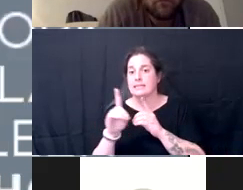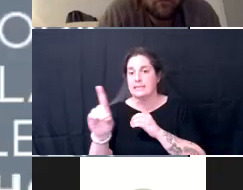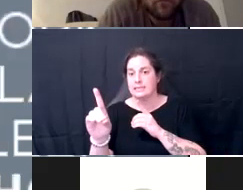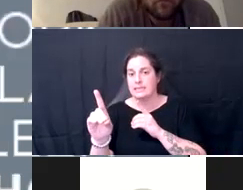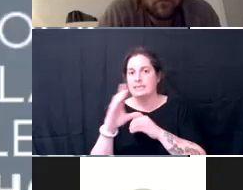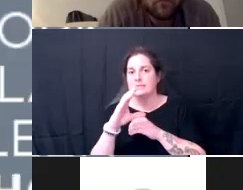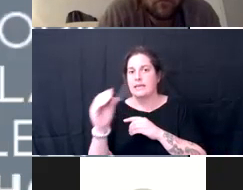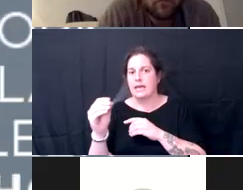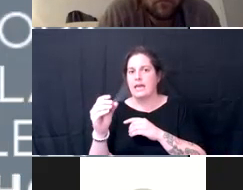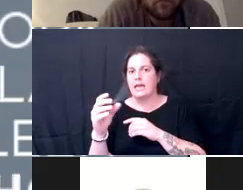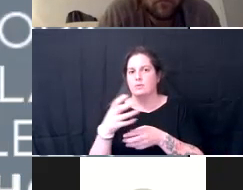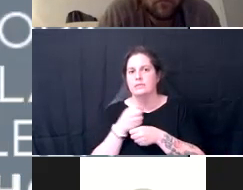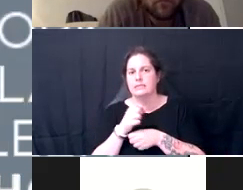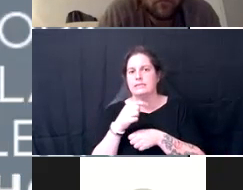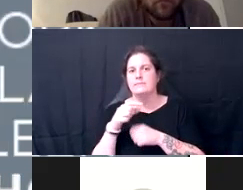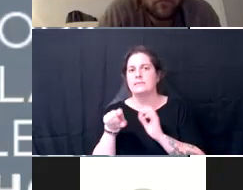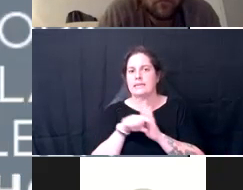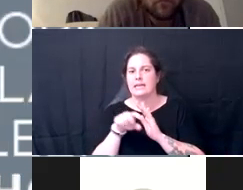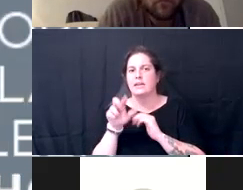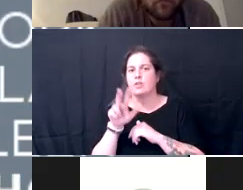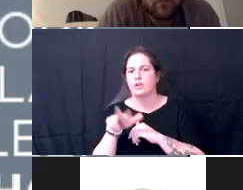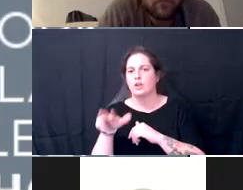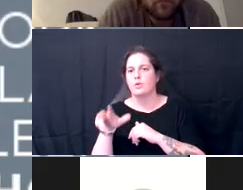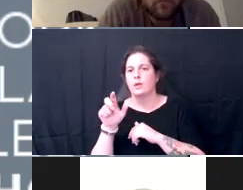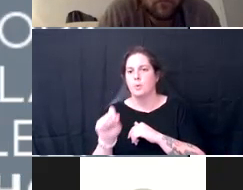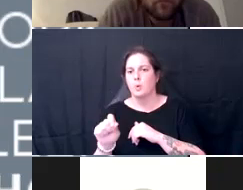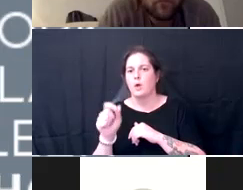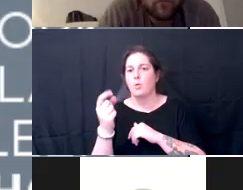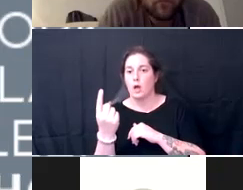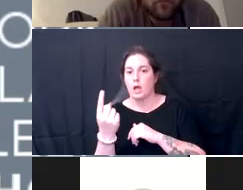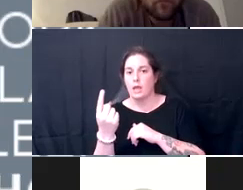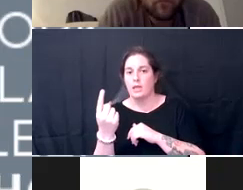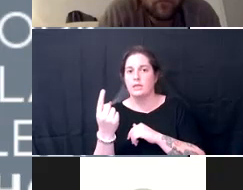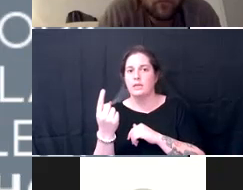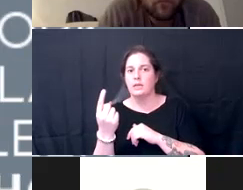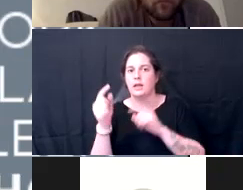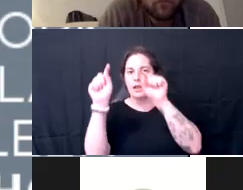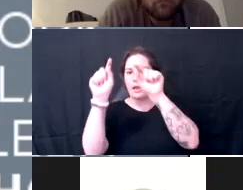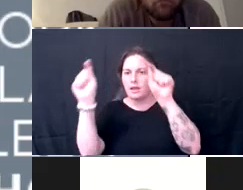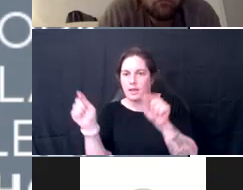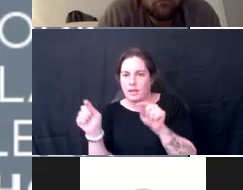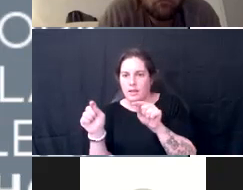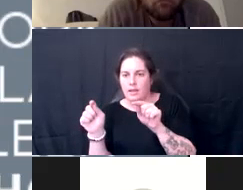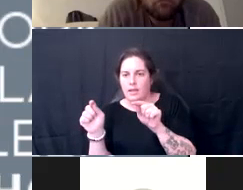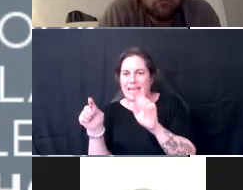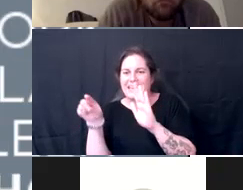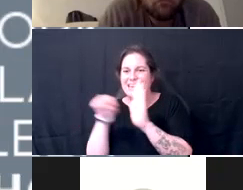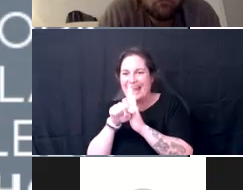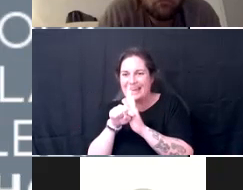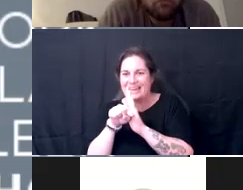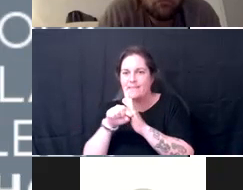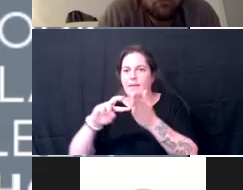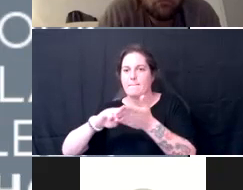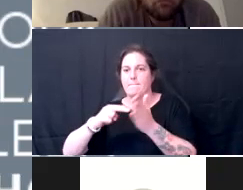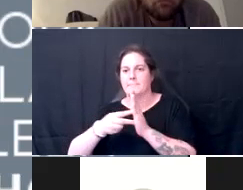got negative 33.1 meters, and they put in parentheses here what? The minus indicates direction, which